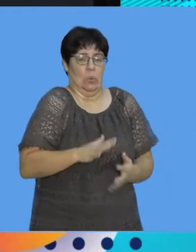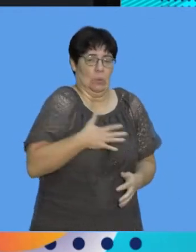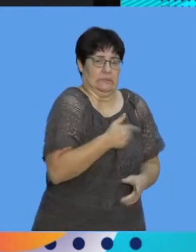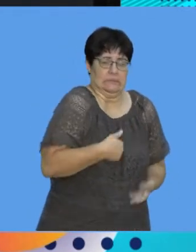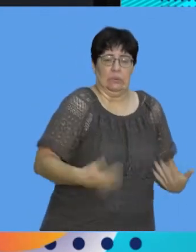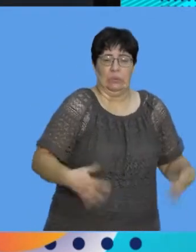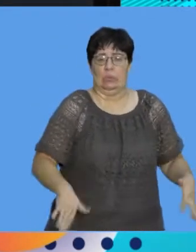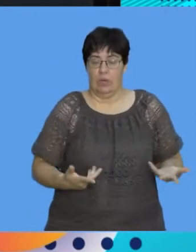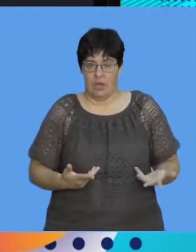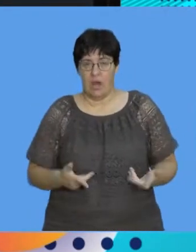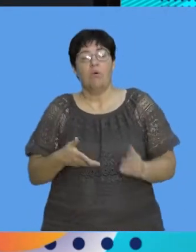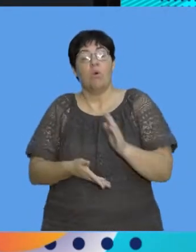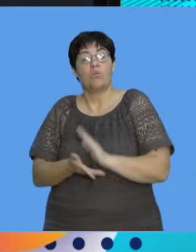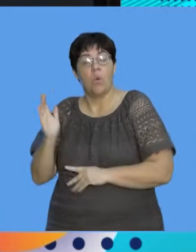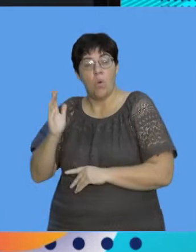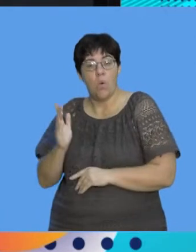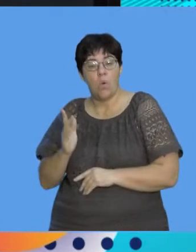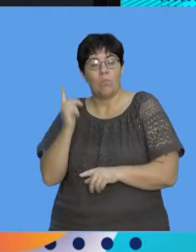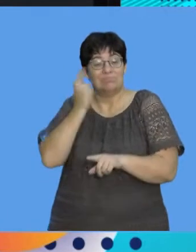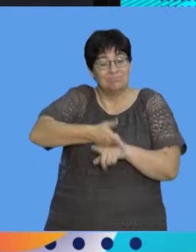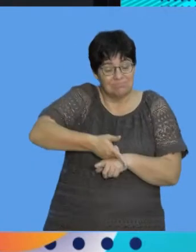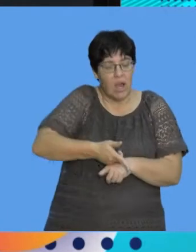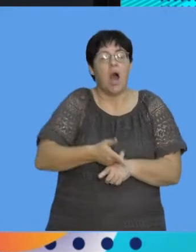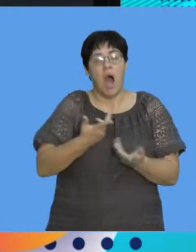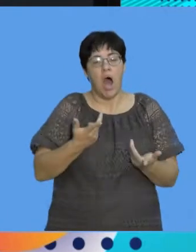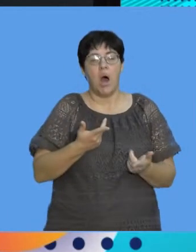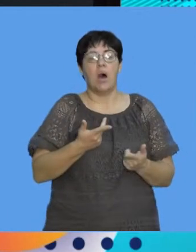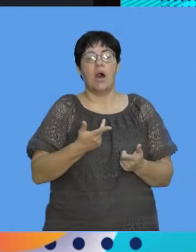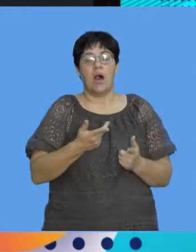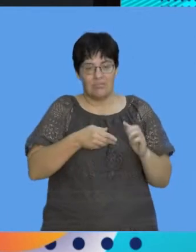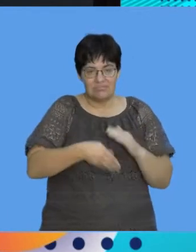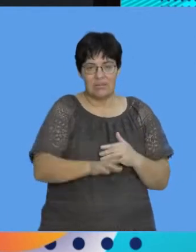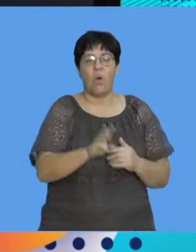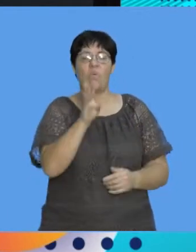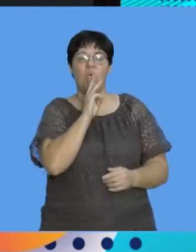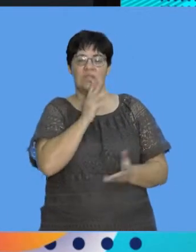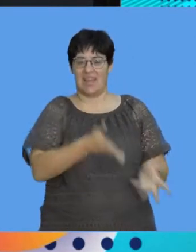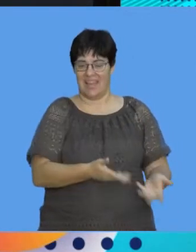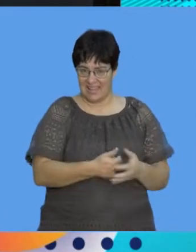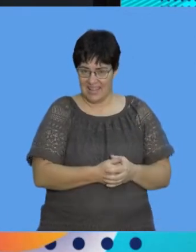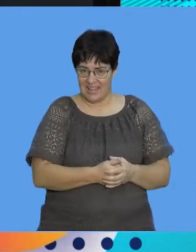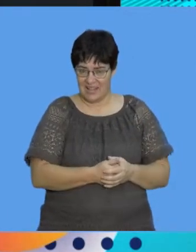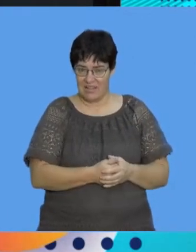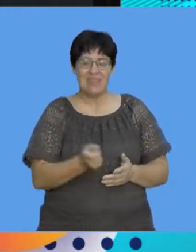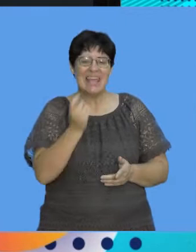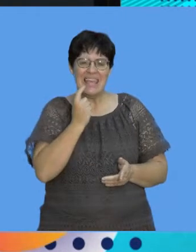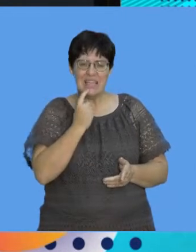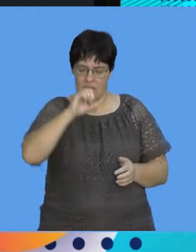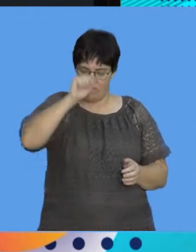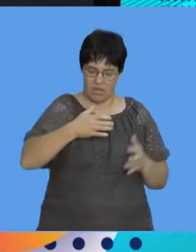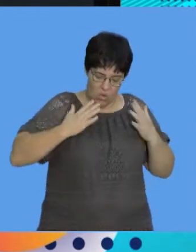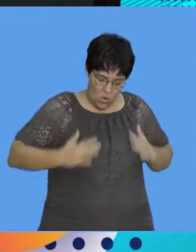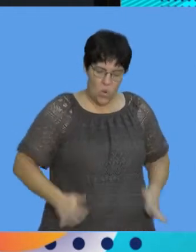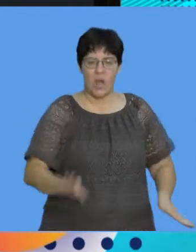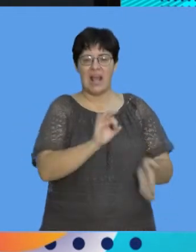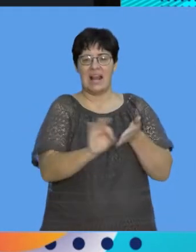What do? The wee's going to come out, urine, as water, right? It's easy to flush my body. It's easy